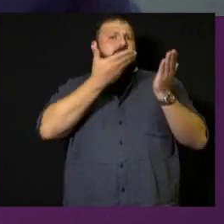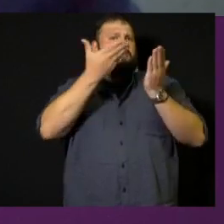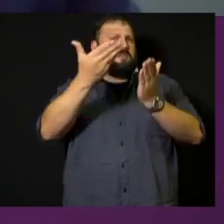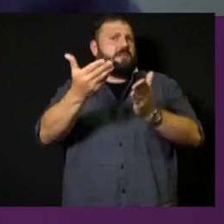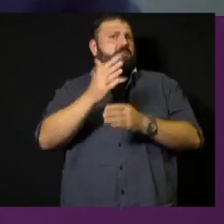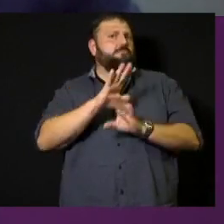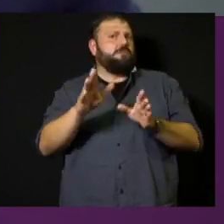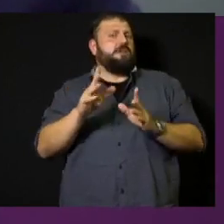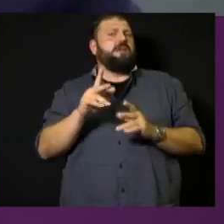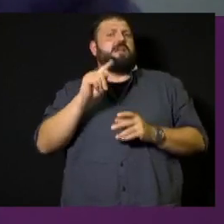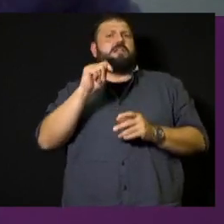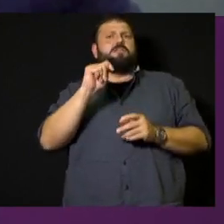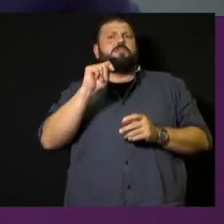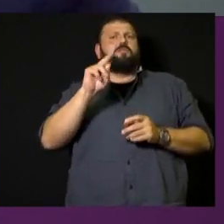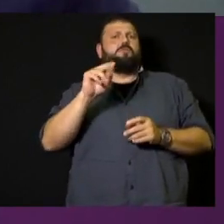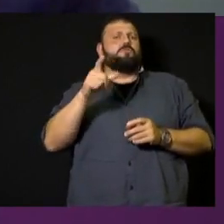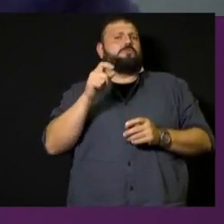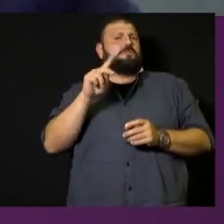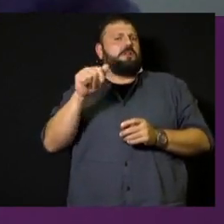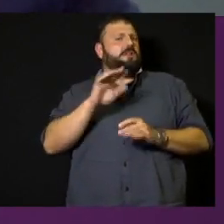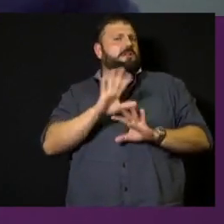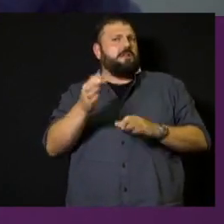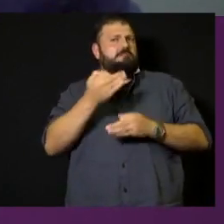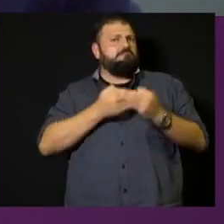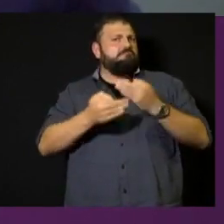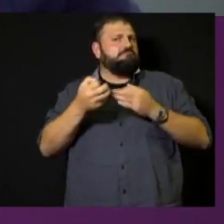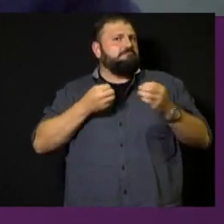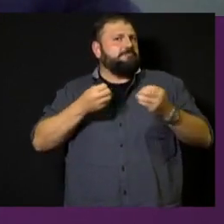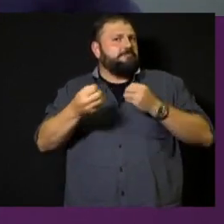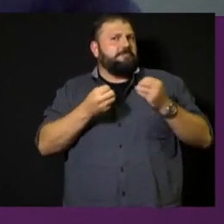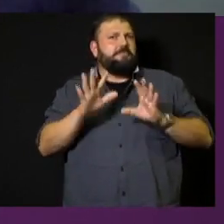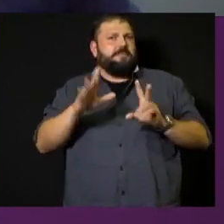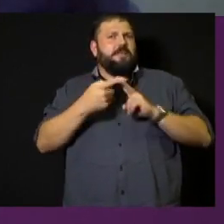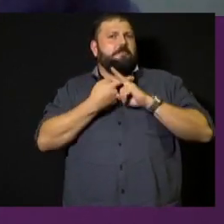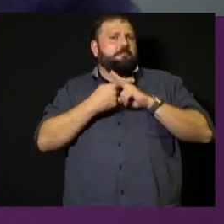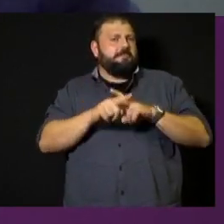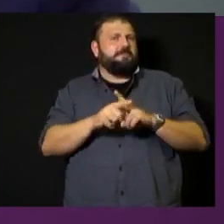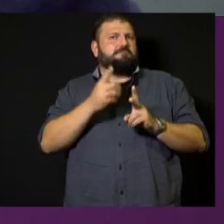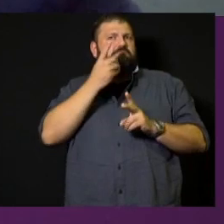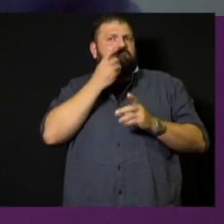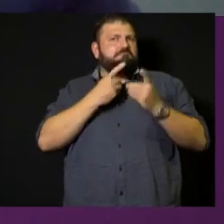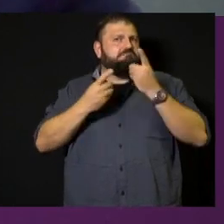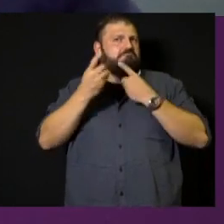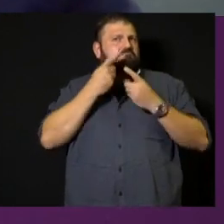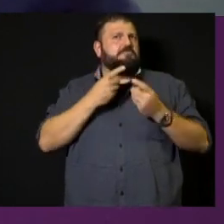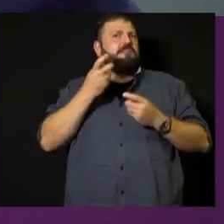was listening about the business, about this organization, and